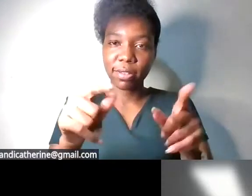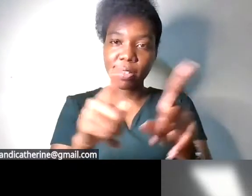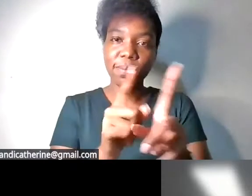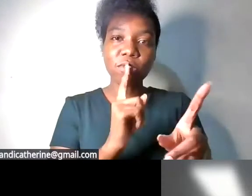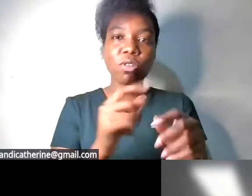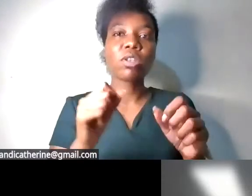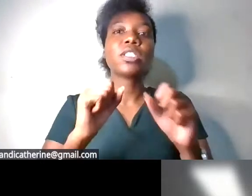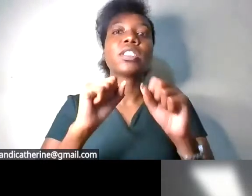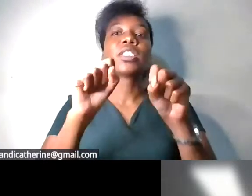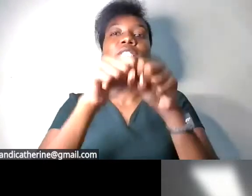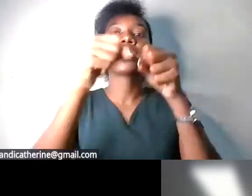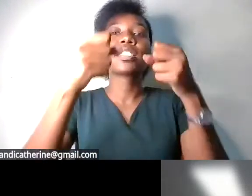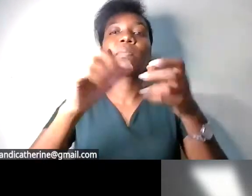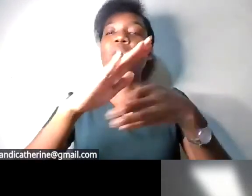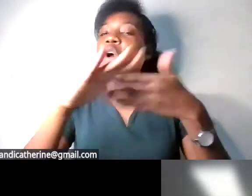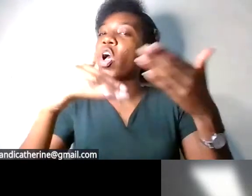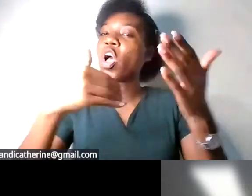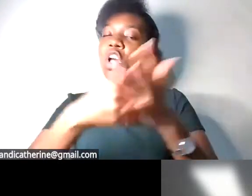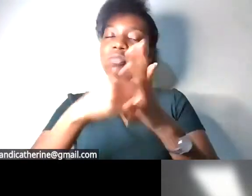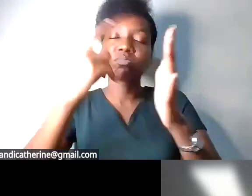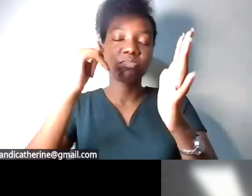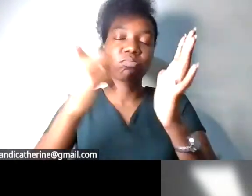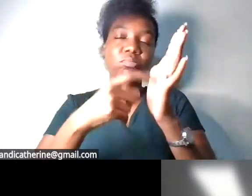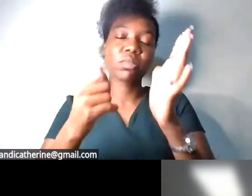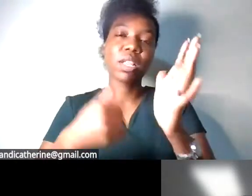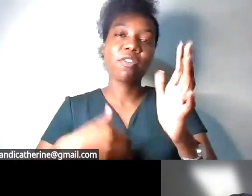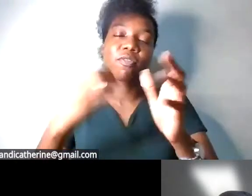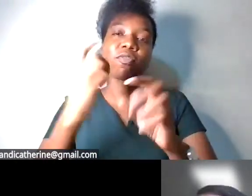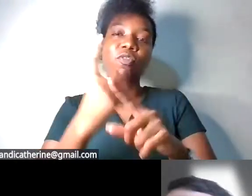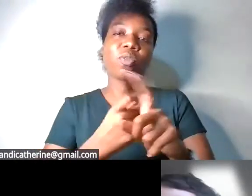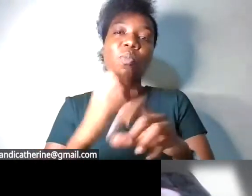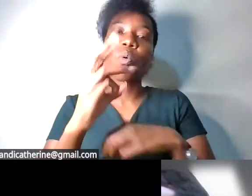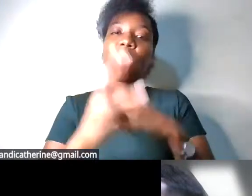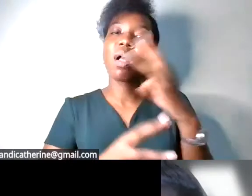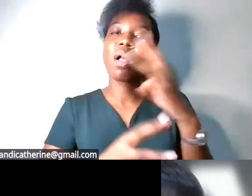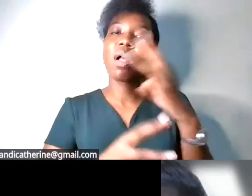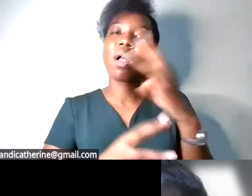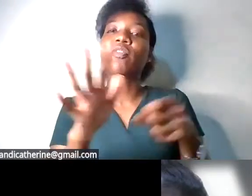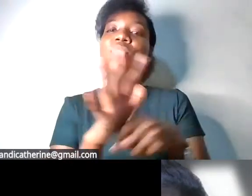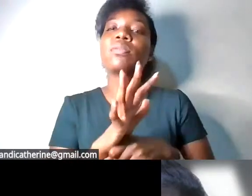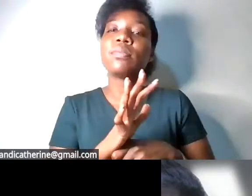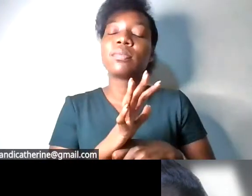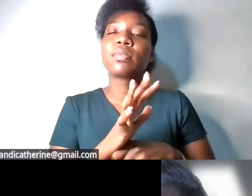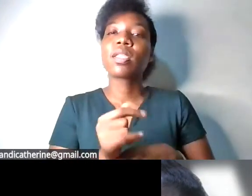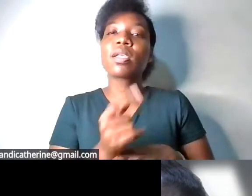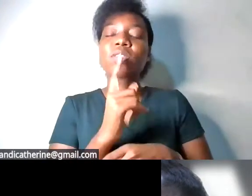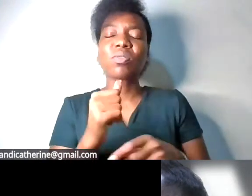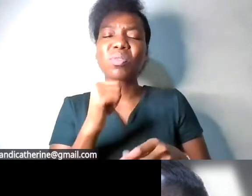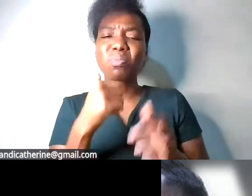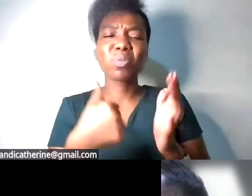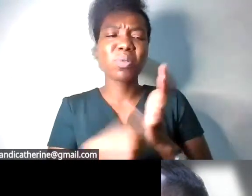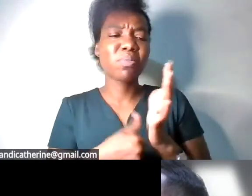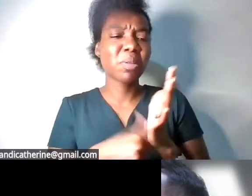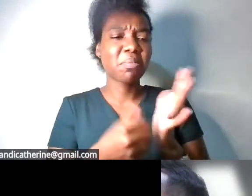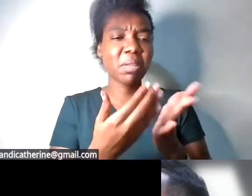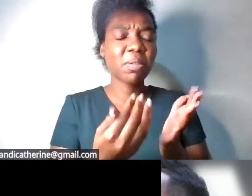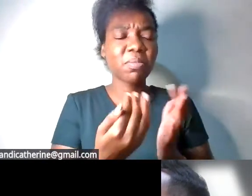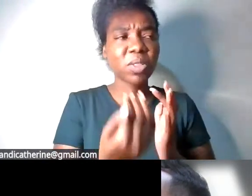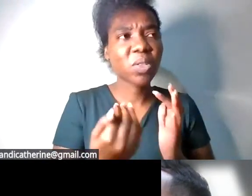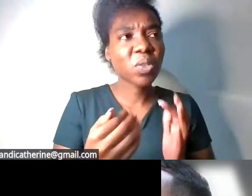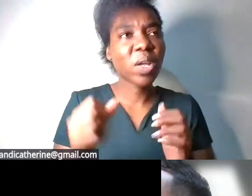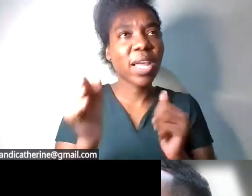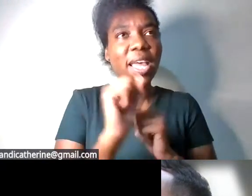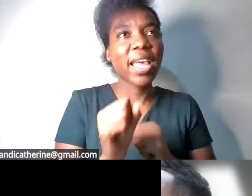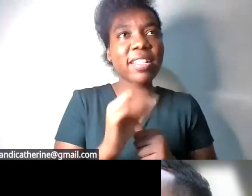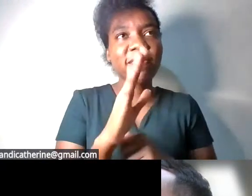recognized globally across the Commonwealth. They're all recognized. So it doesn't matter if your child is in S4, S5, S6 in